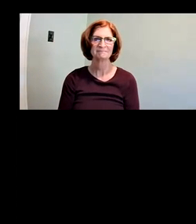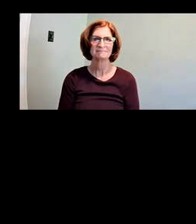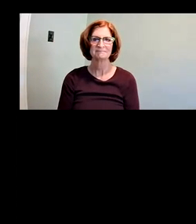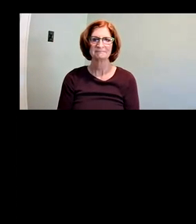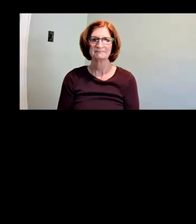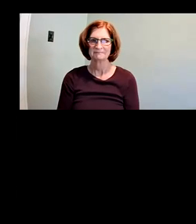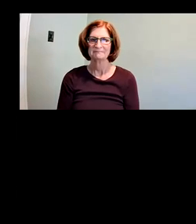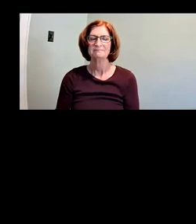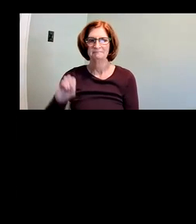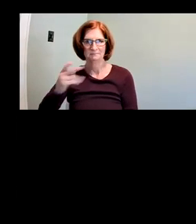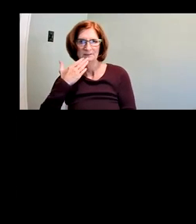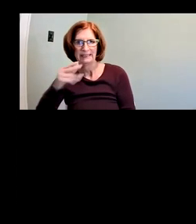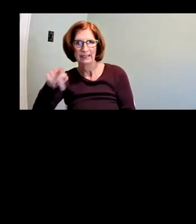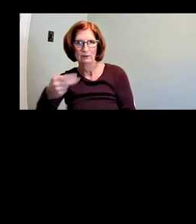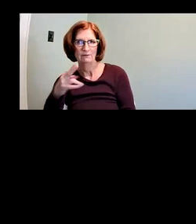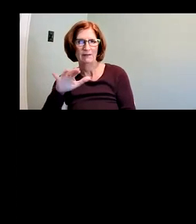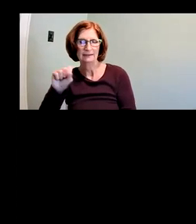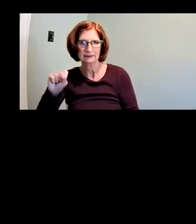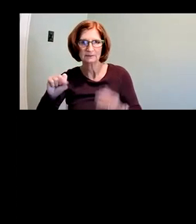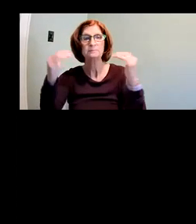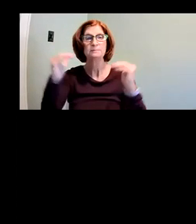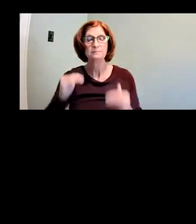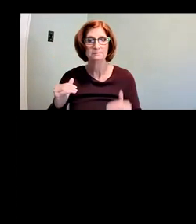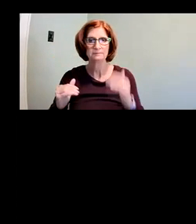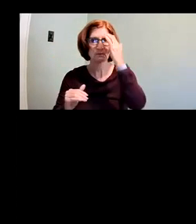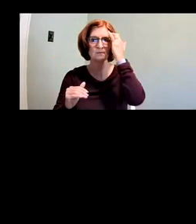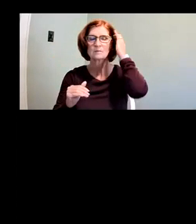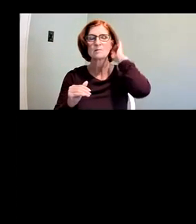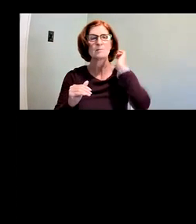Okay, thank you, Phyllis. Next up is